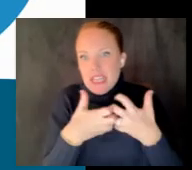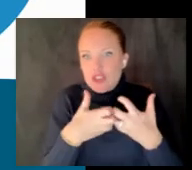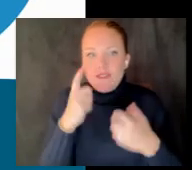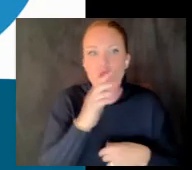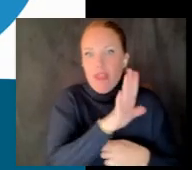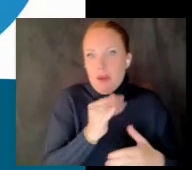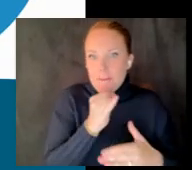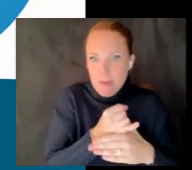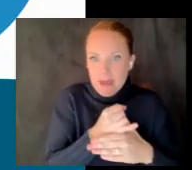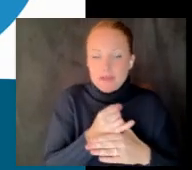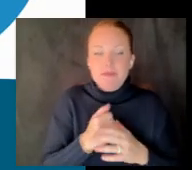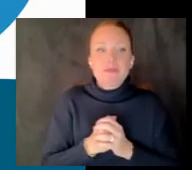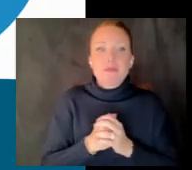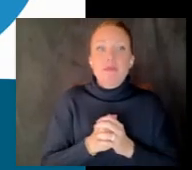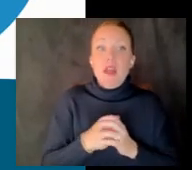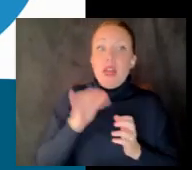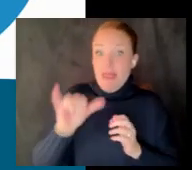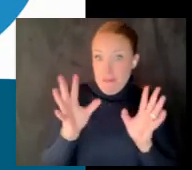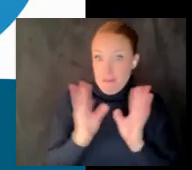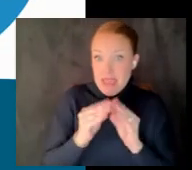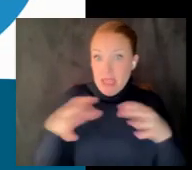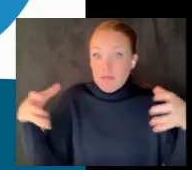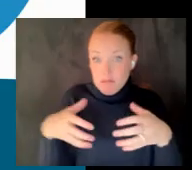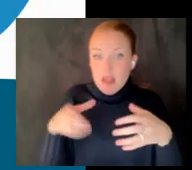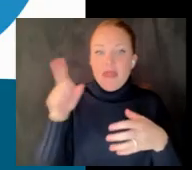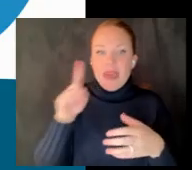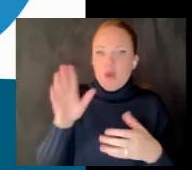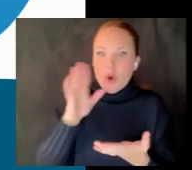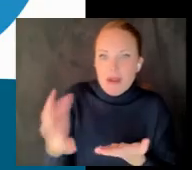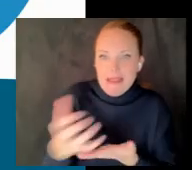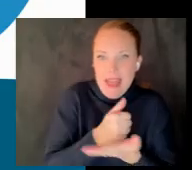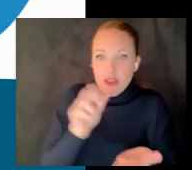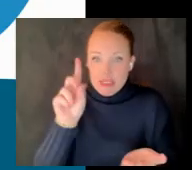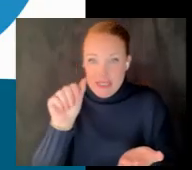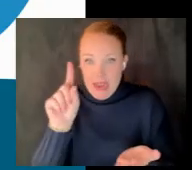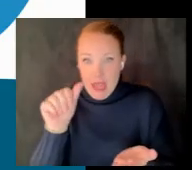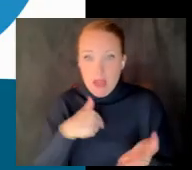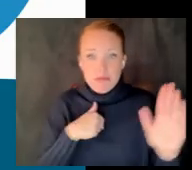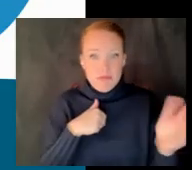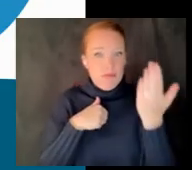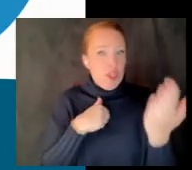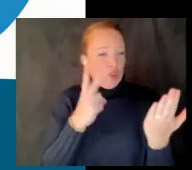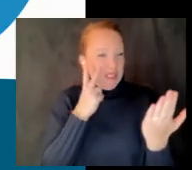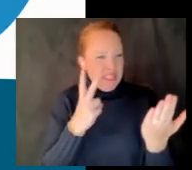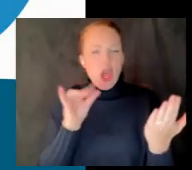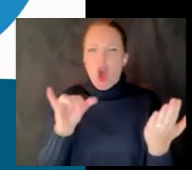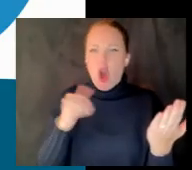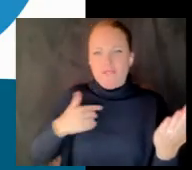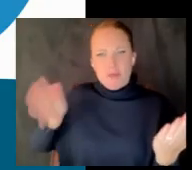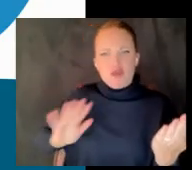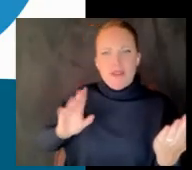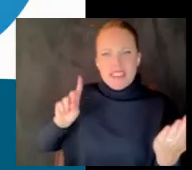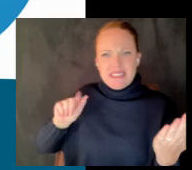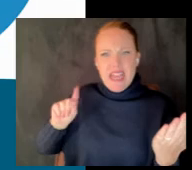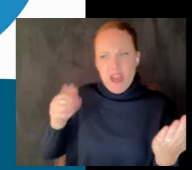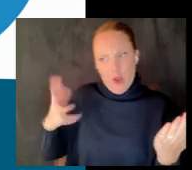During this meeting, the knowledgeable committee will use gathered data to determine if the existing data that they have collected is sufficient or if additional data